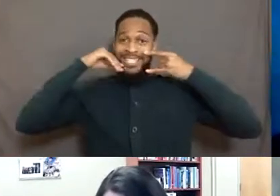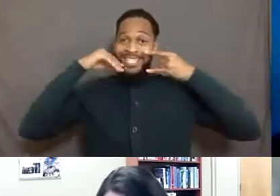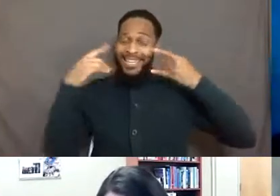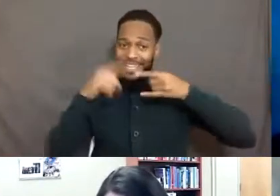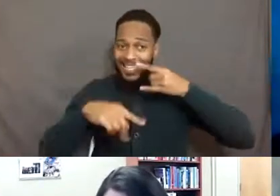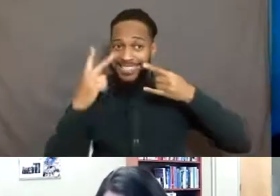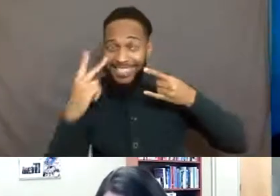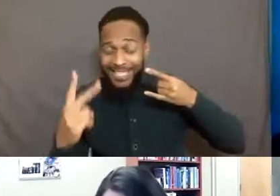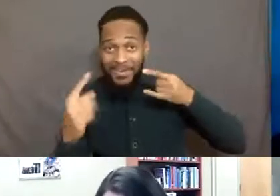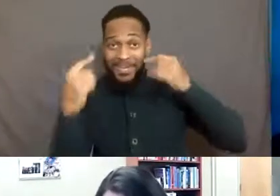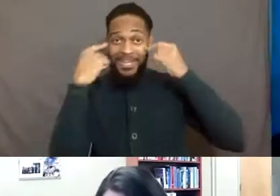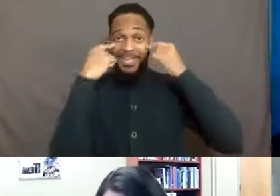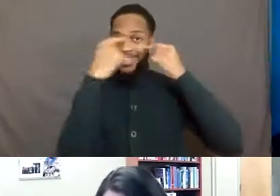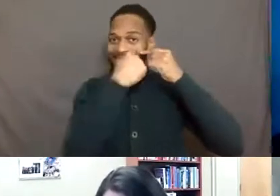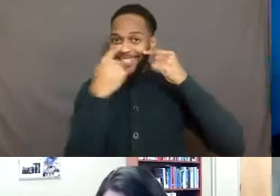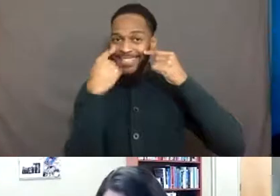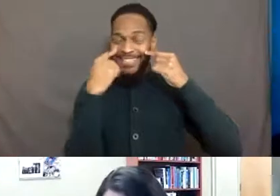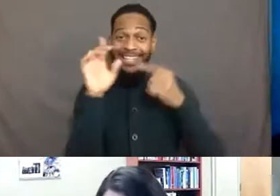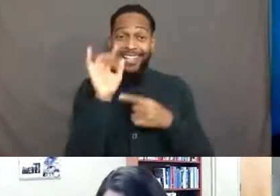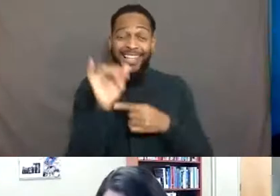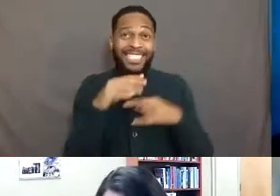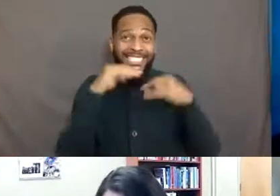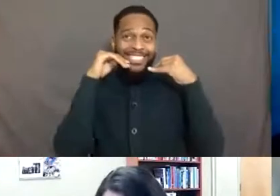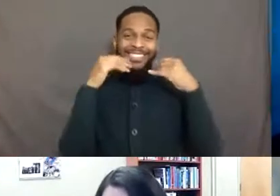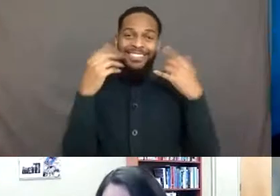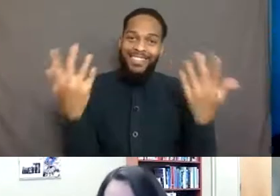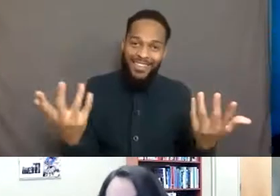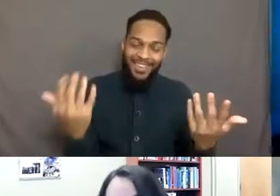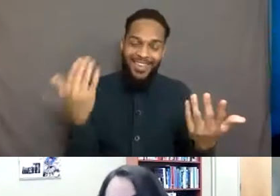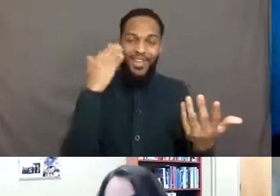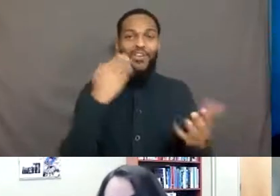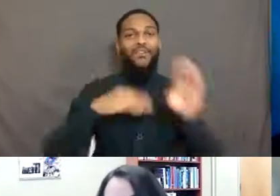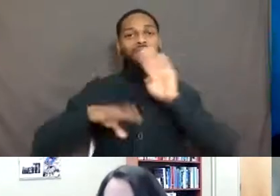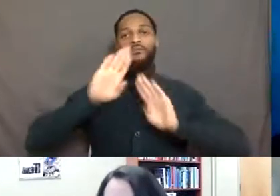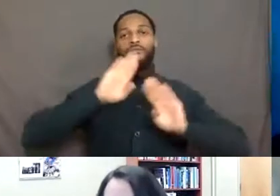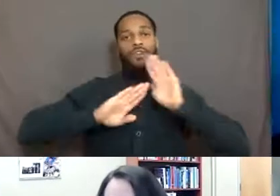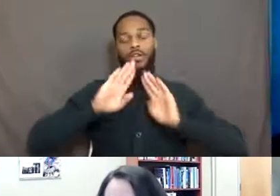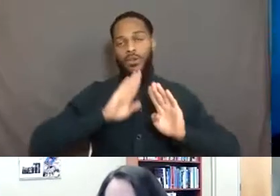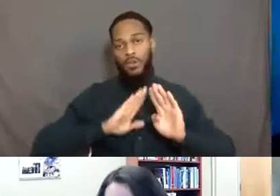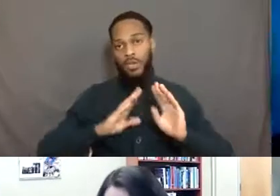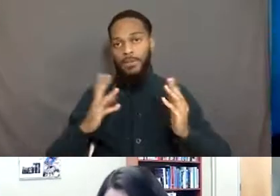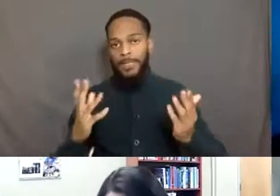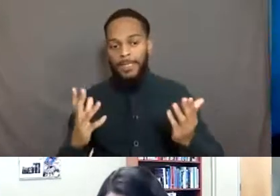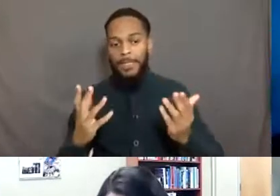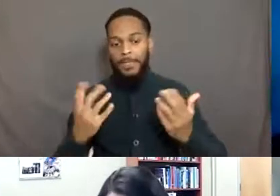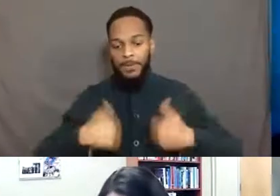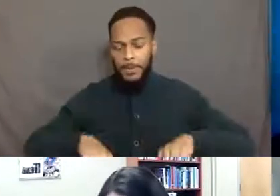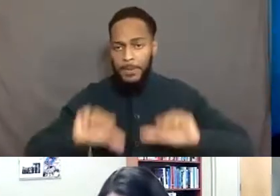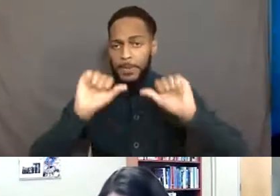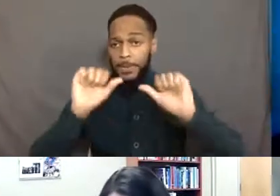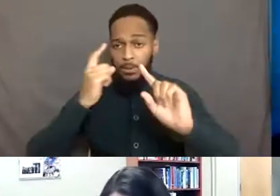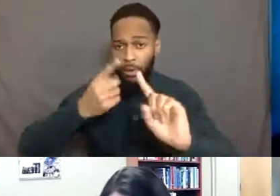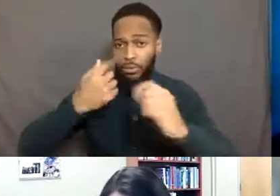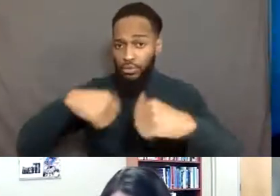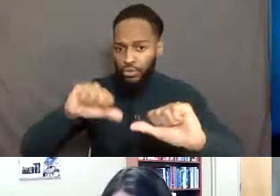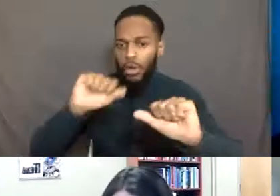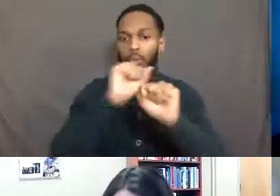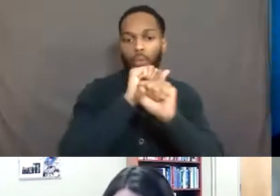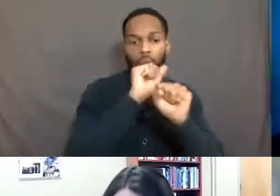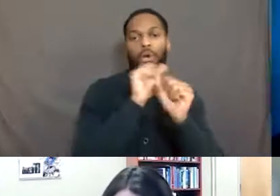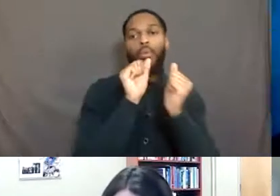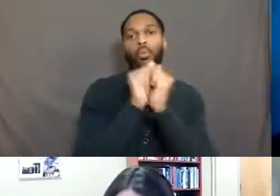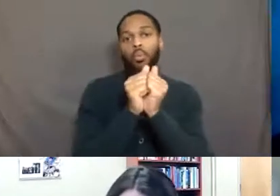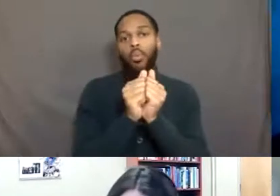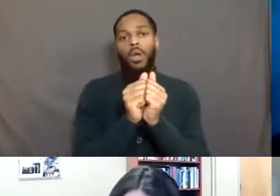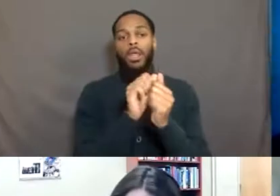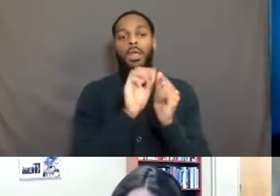or we'll be able to. So I want to acknowledge it's frustrating, but that's why we're working with our county and state partners. That's